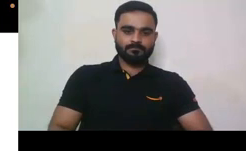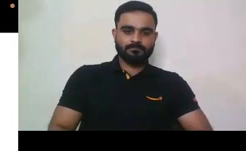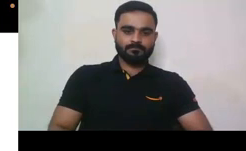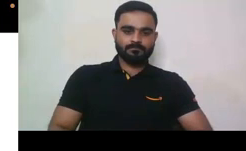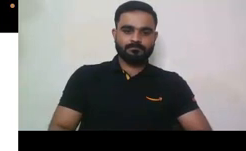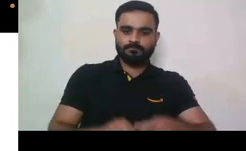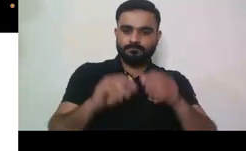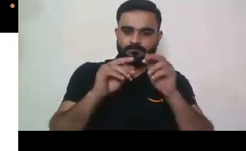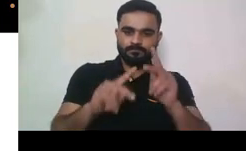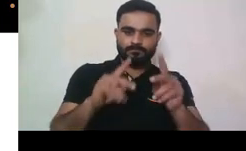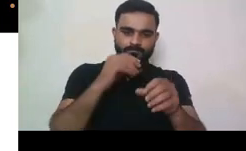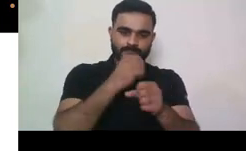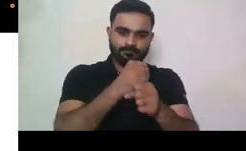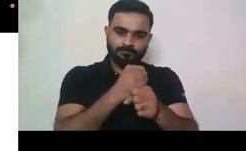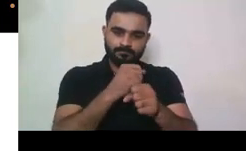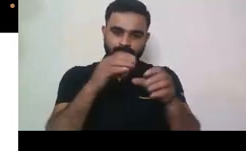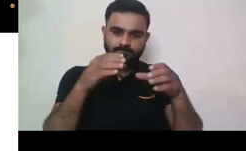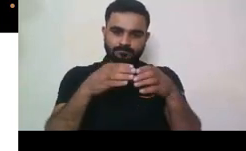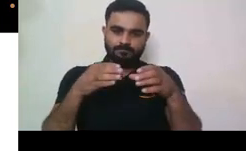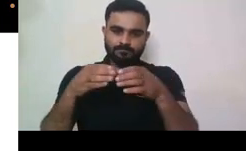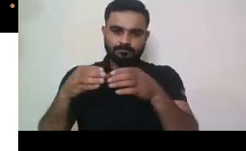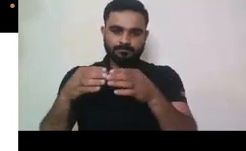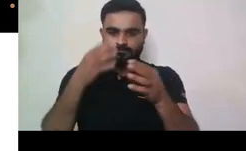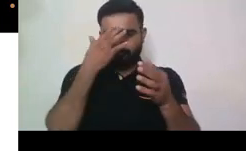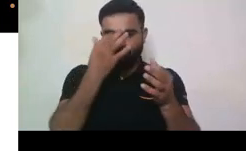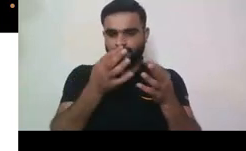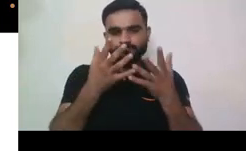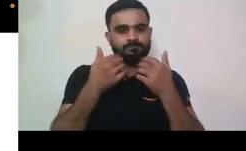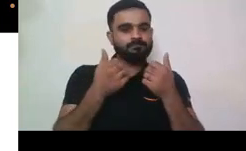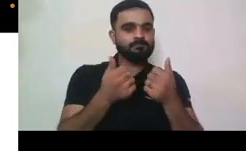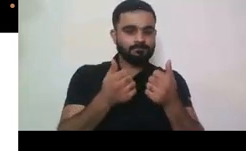Okay, G, group, good, excellent, excellent.